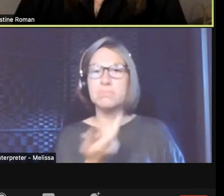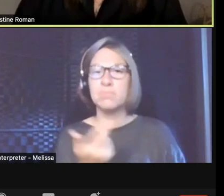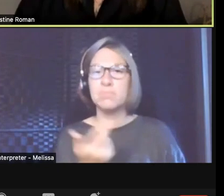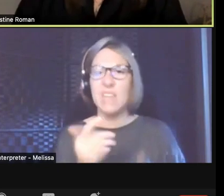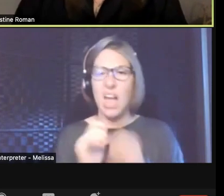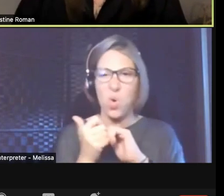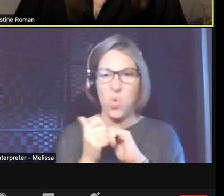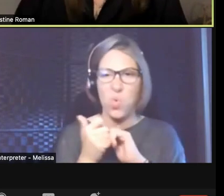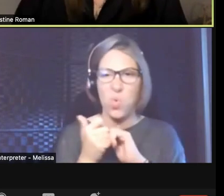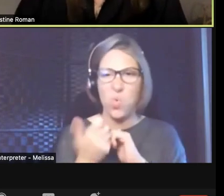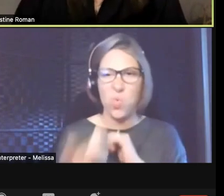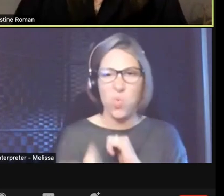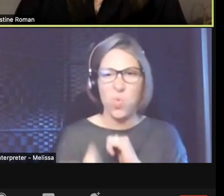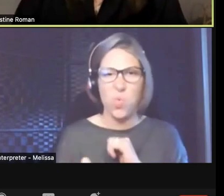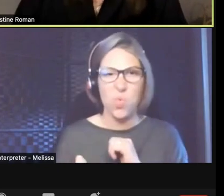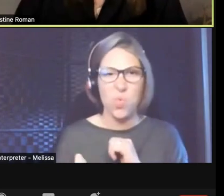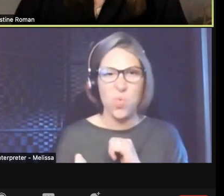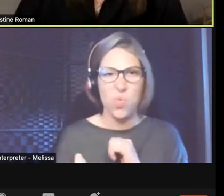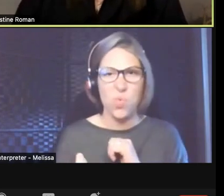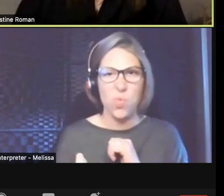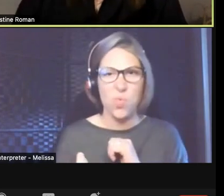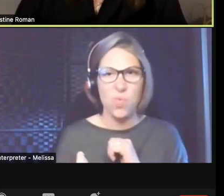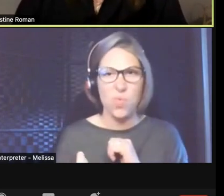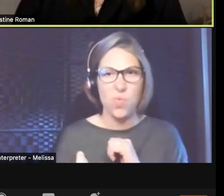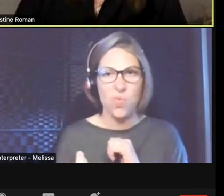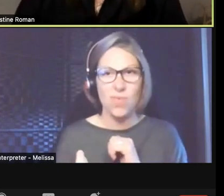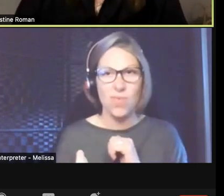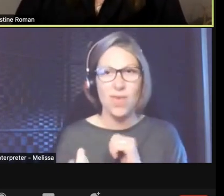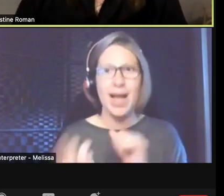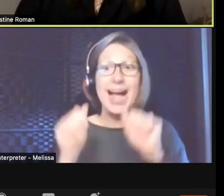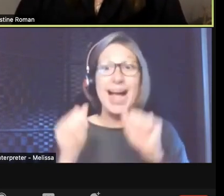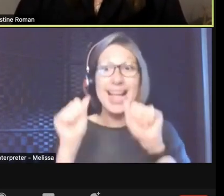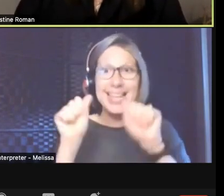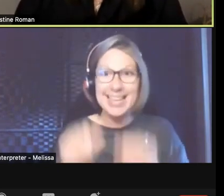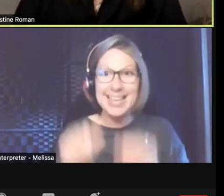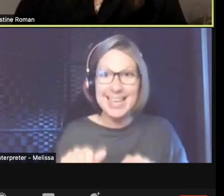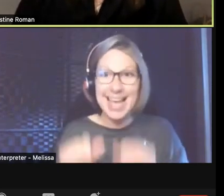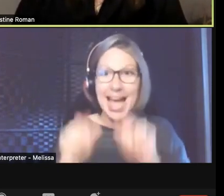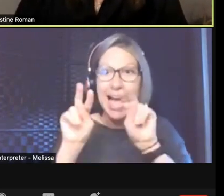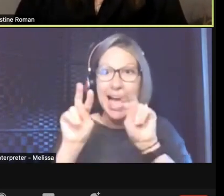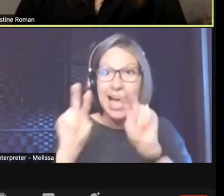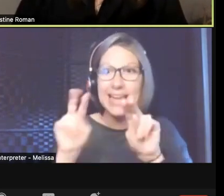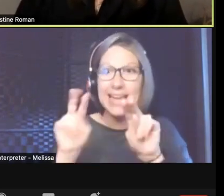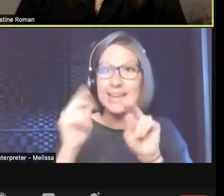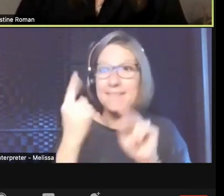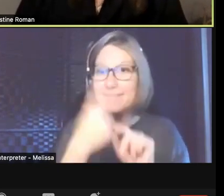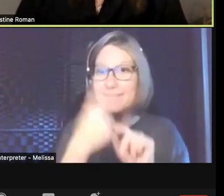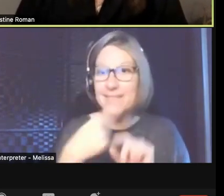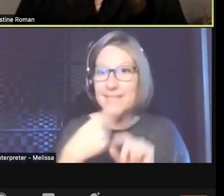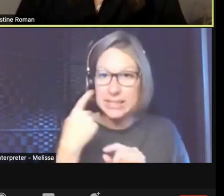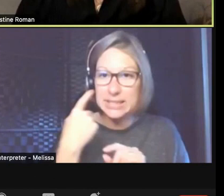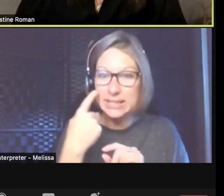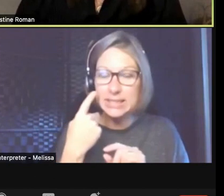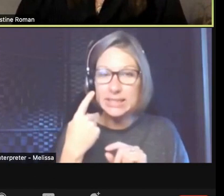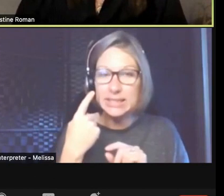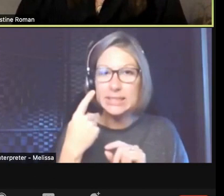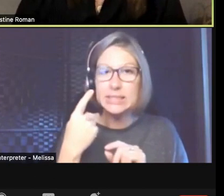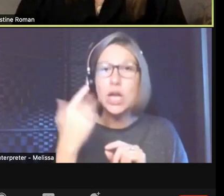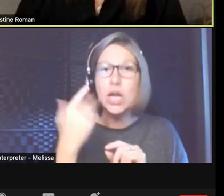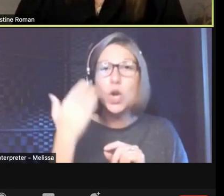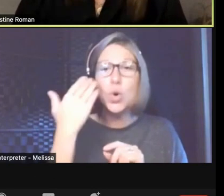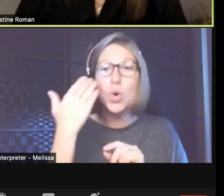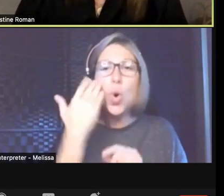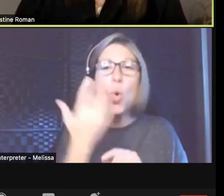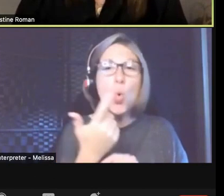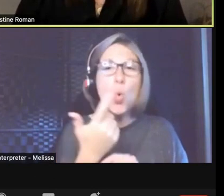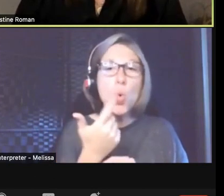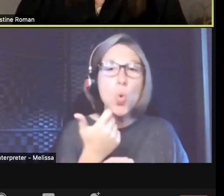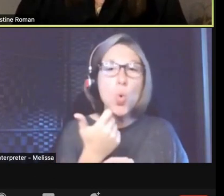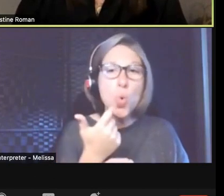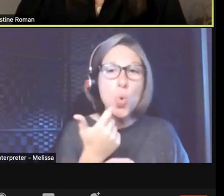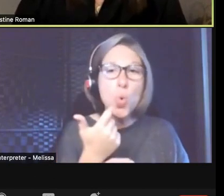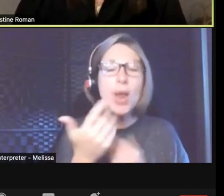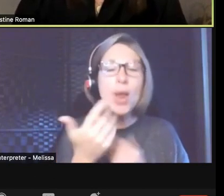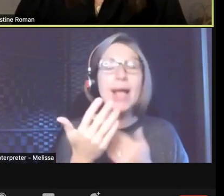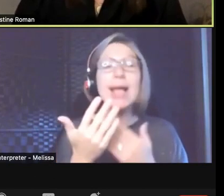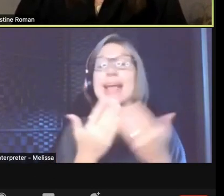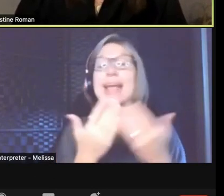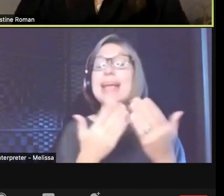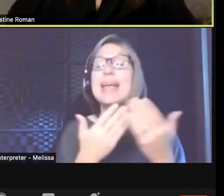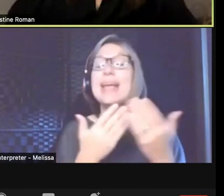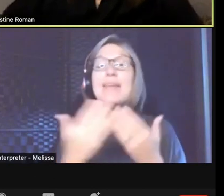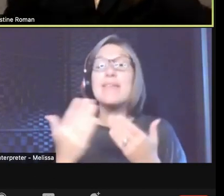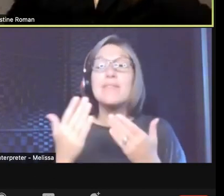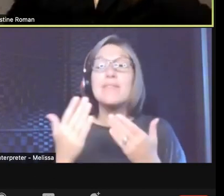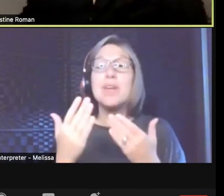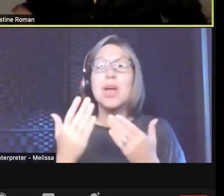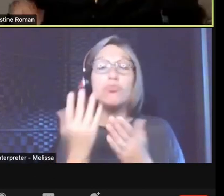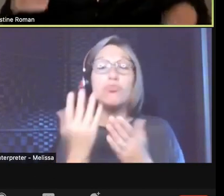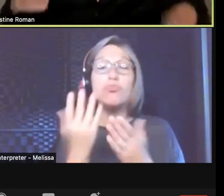again, I can look at your face. And I can often tell who you are, even without all the information, but